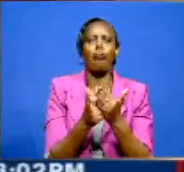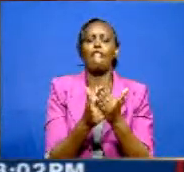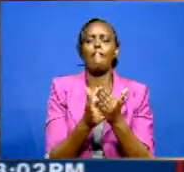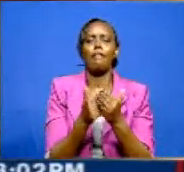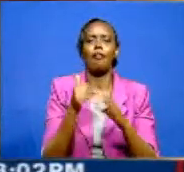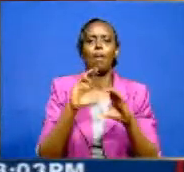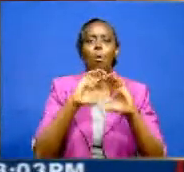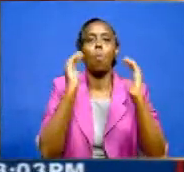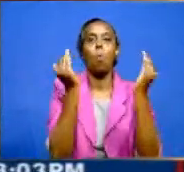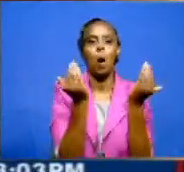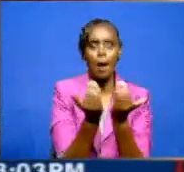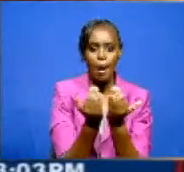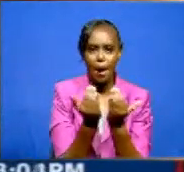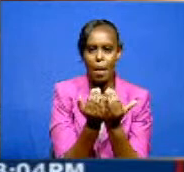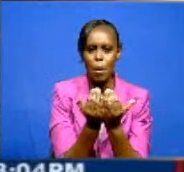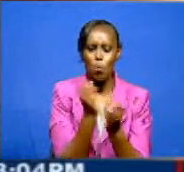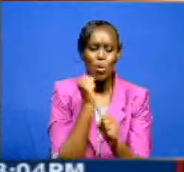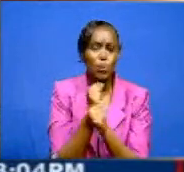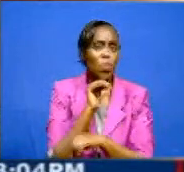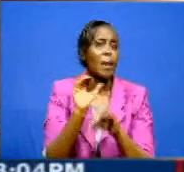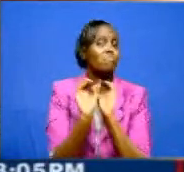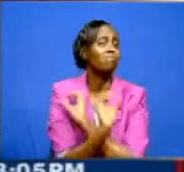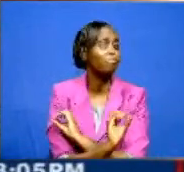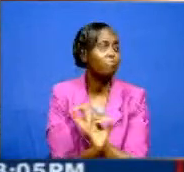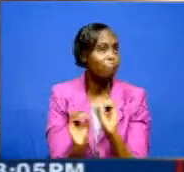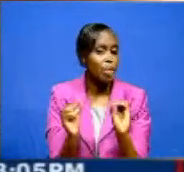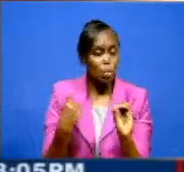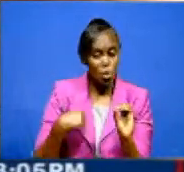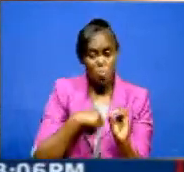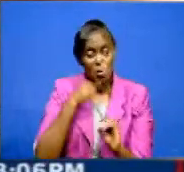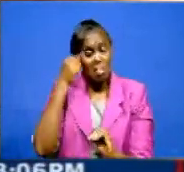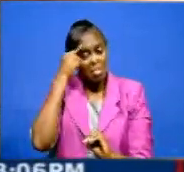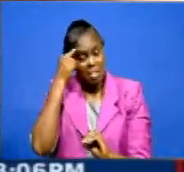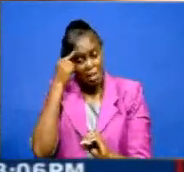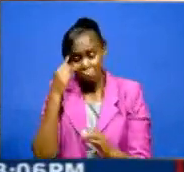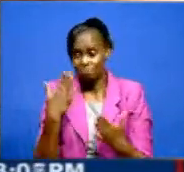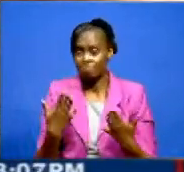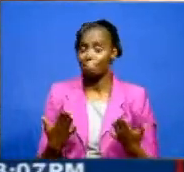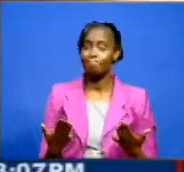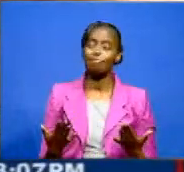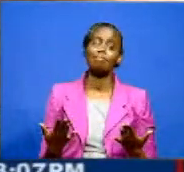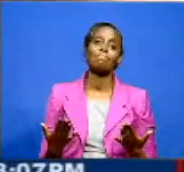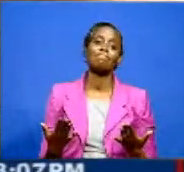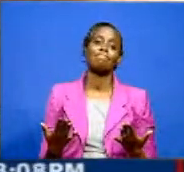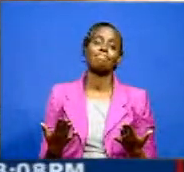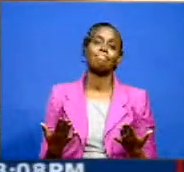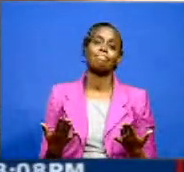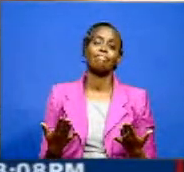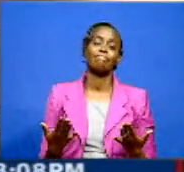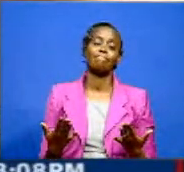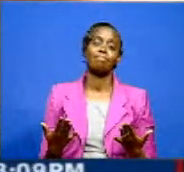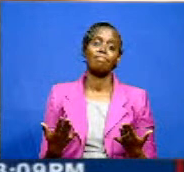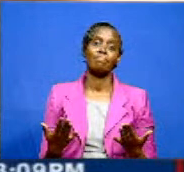But Mr. Speaker, we don't do that because we think that the only place is